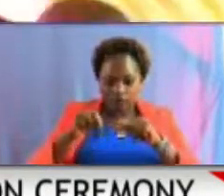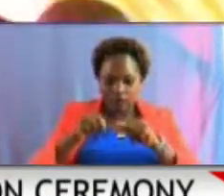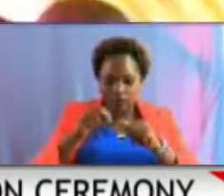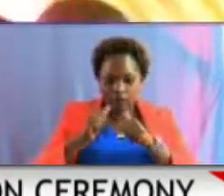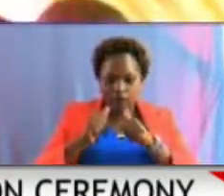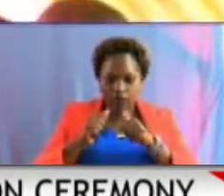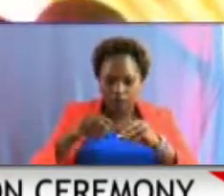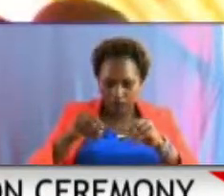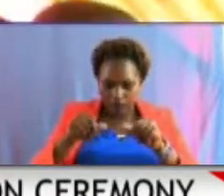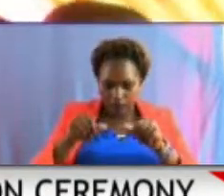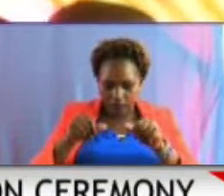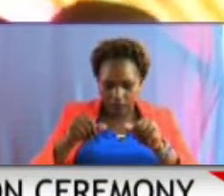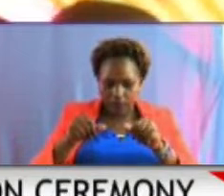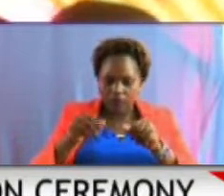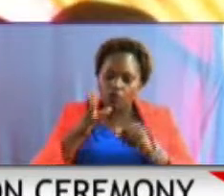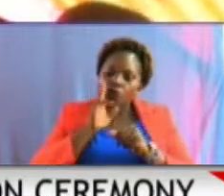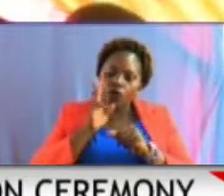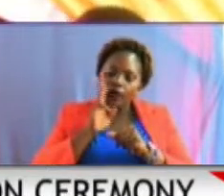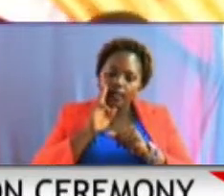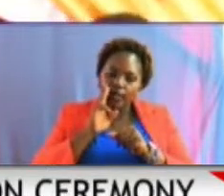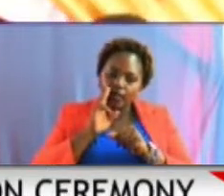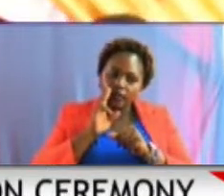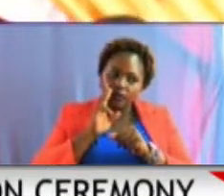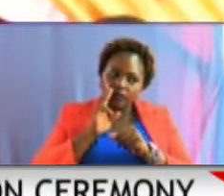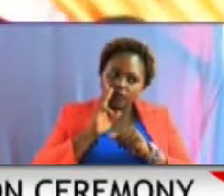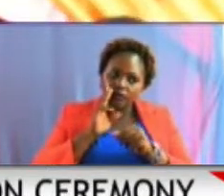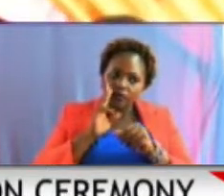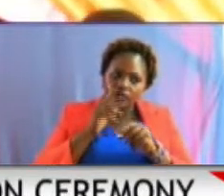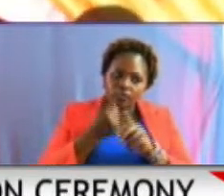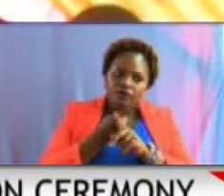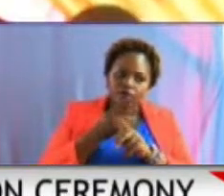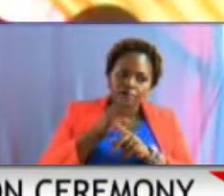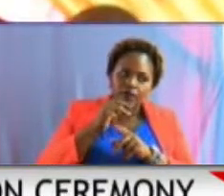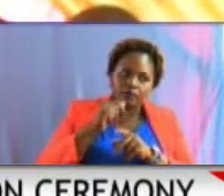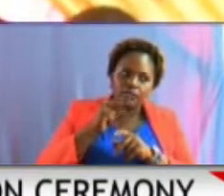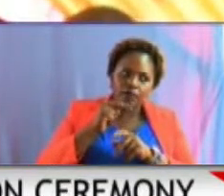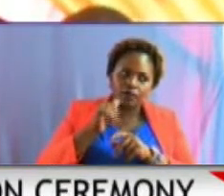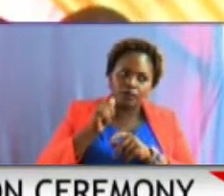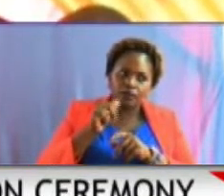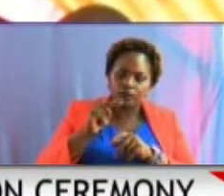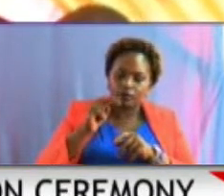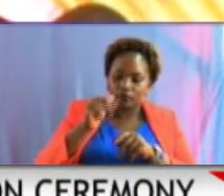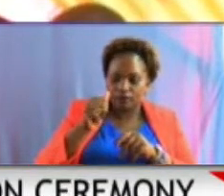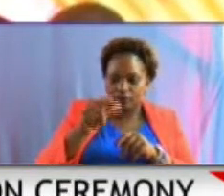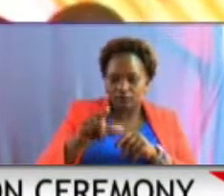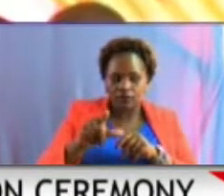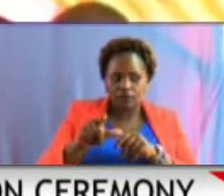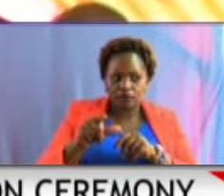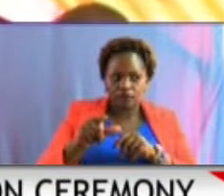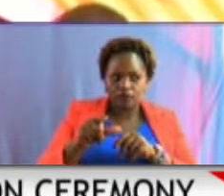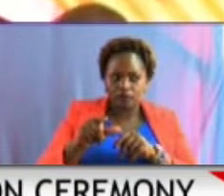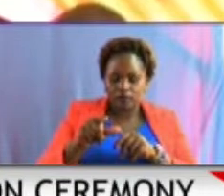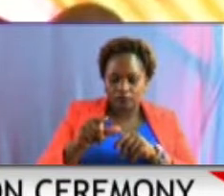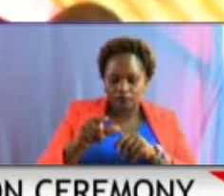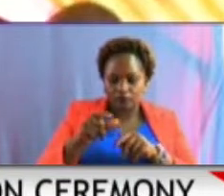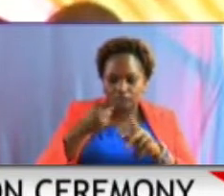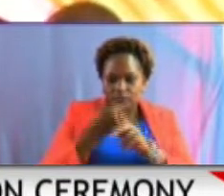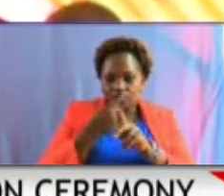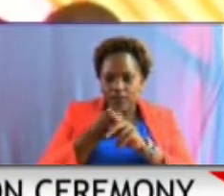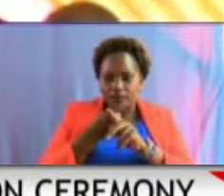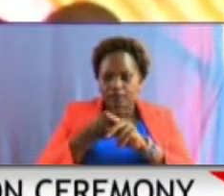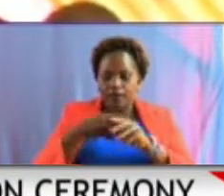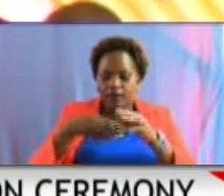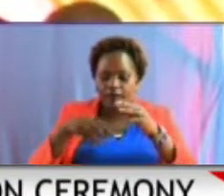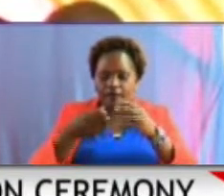soil, water, mineralogy, agricultural chemicals,